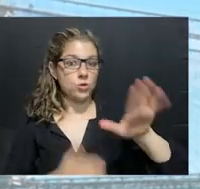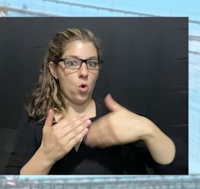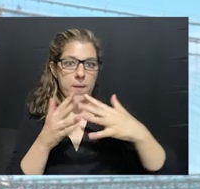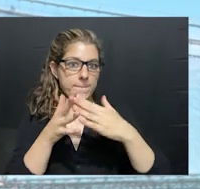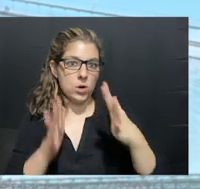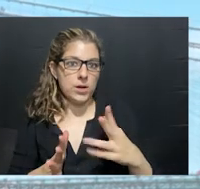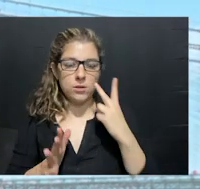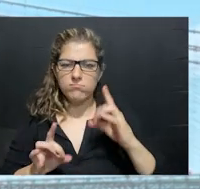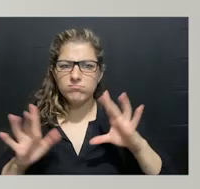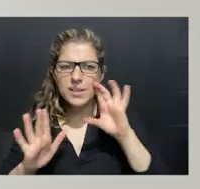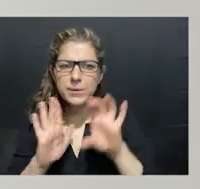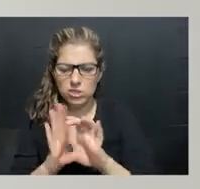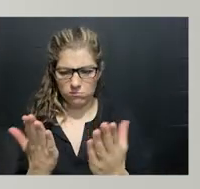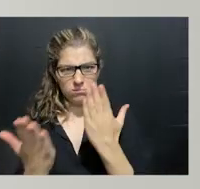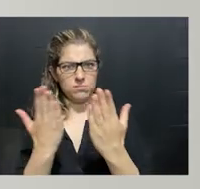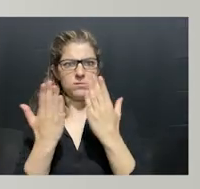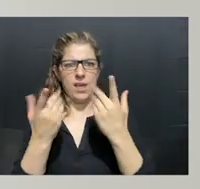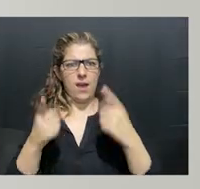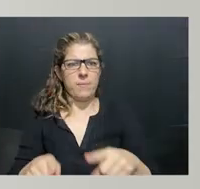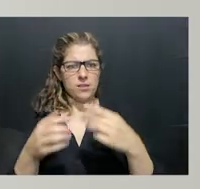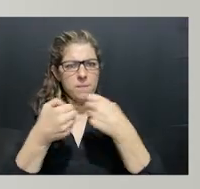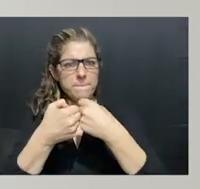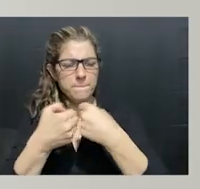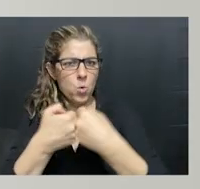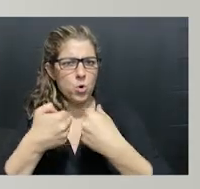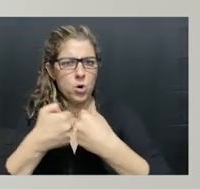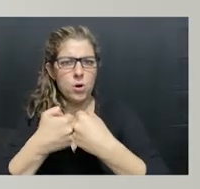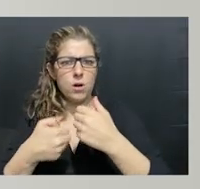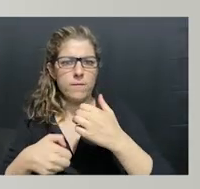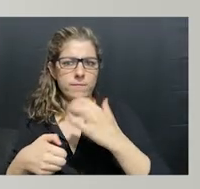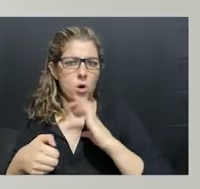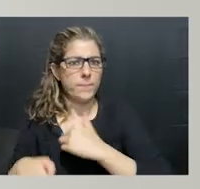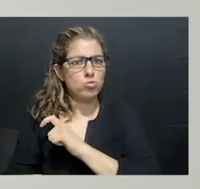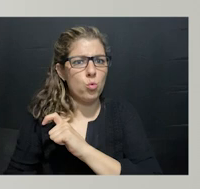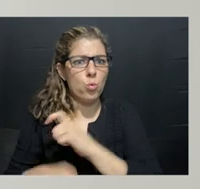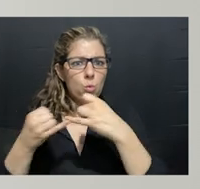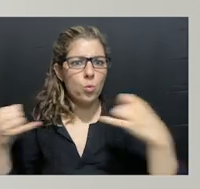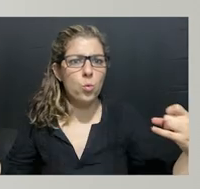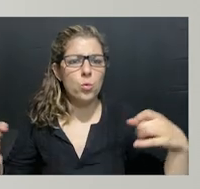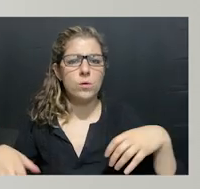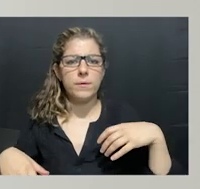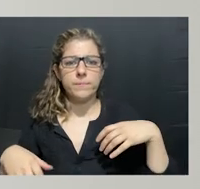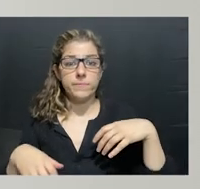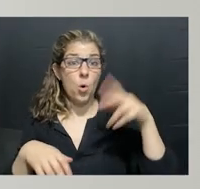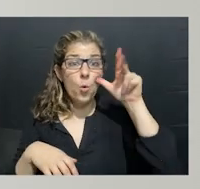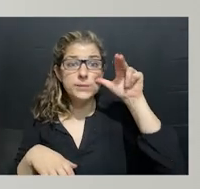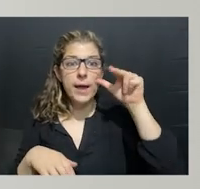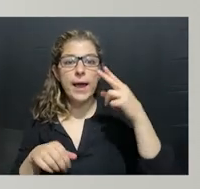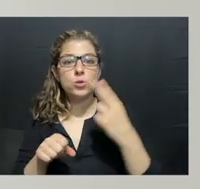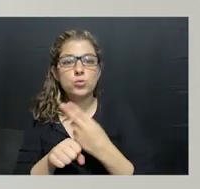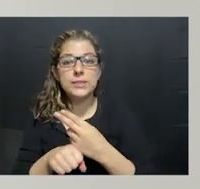saw the horrific images at the border of our customs patrol agents on horseback using their